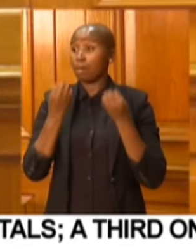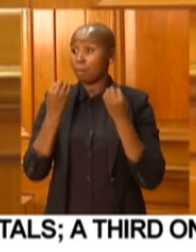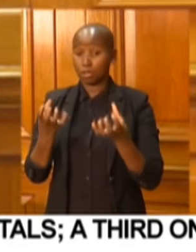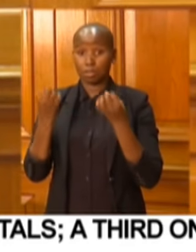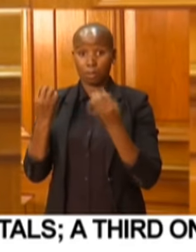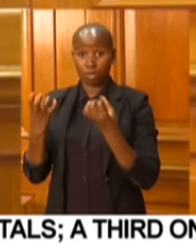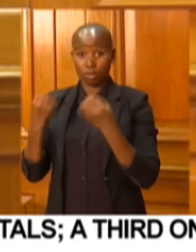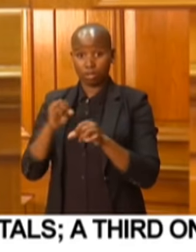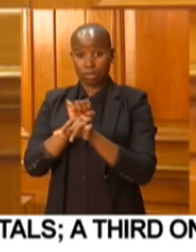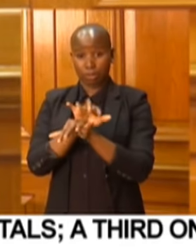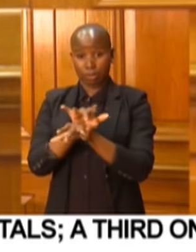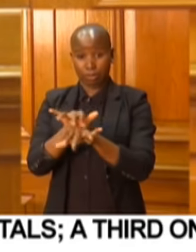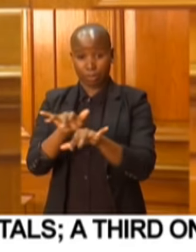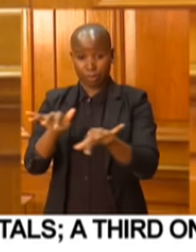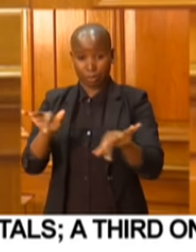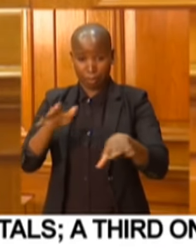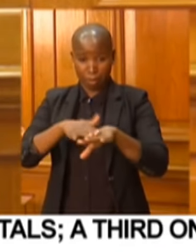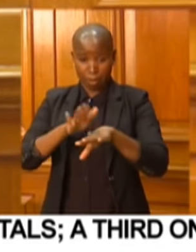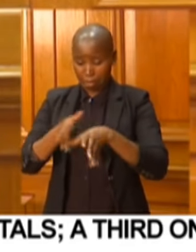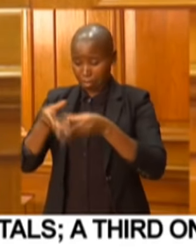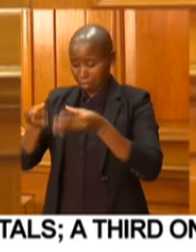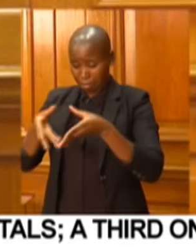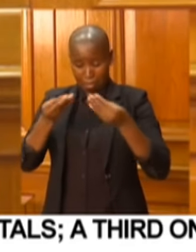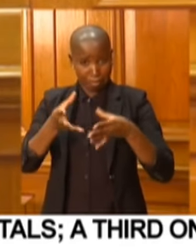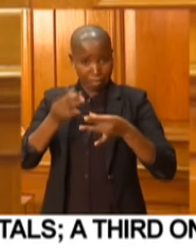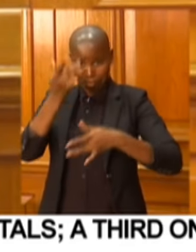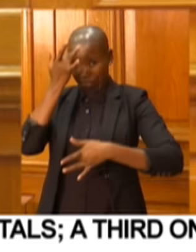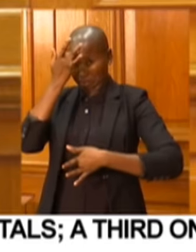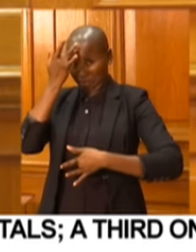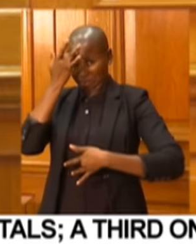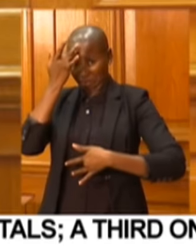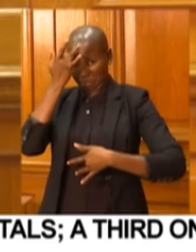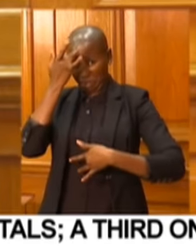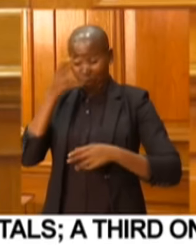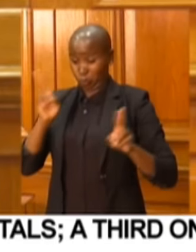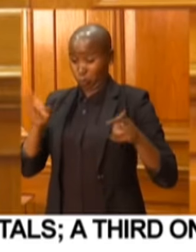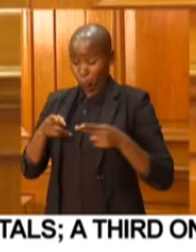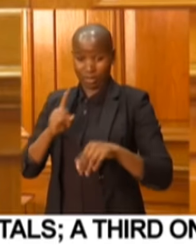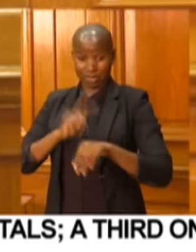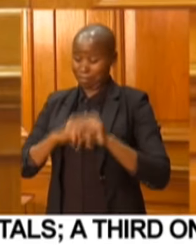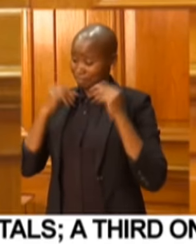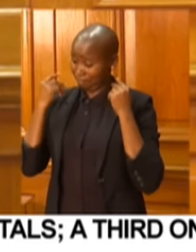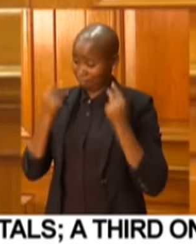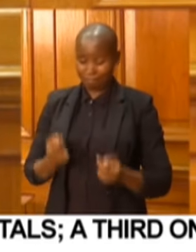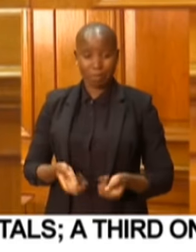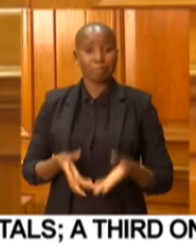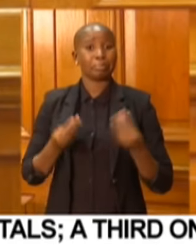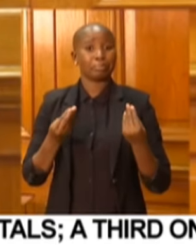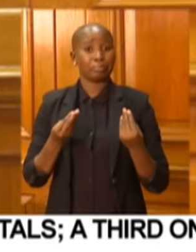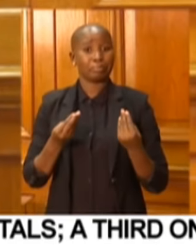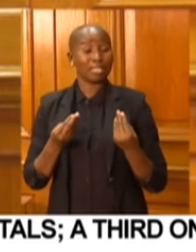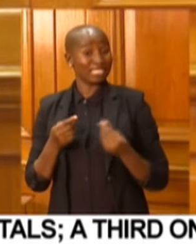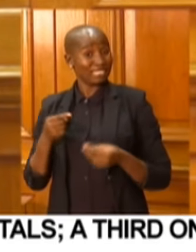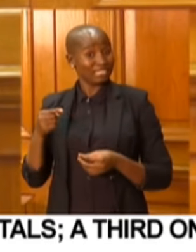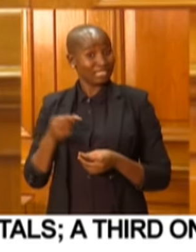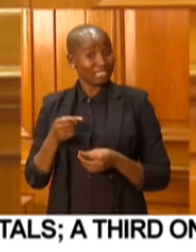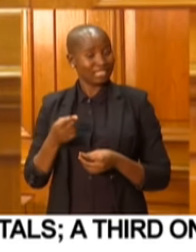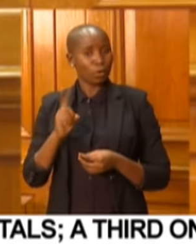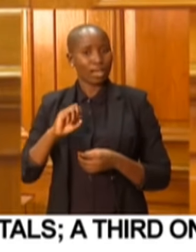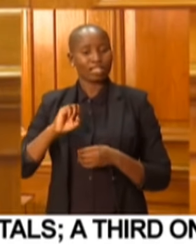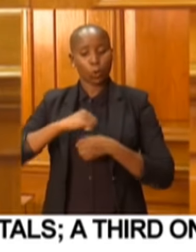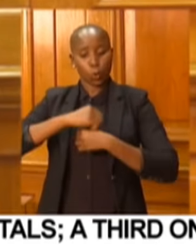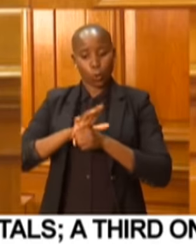in a far shorter space of time. Emerging information suggests that this new variant